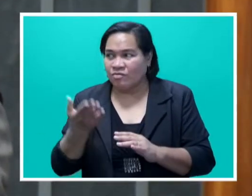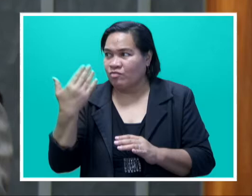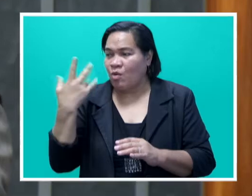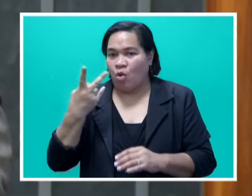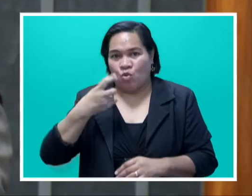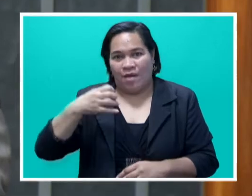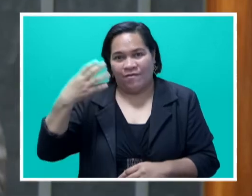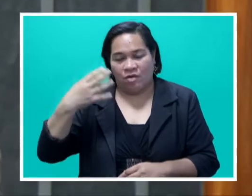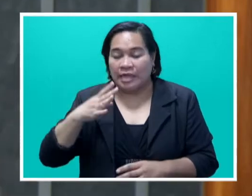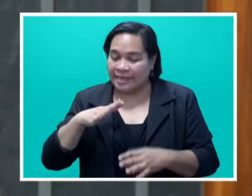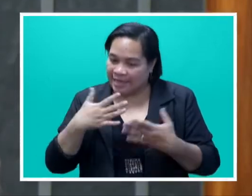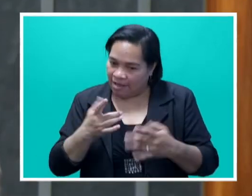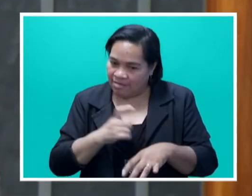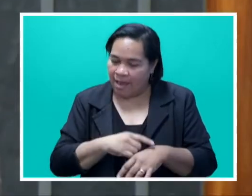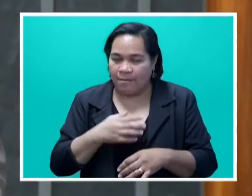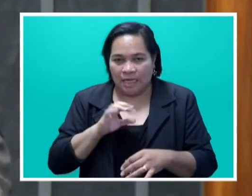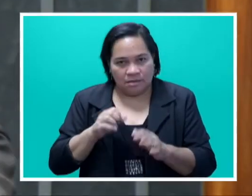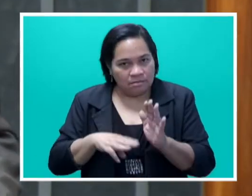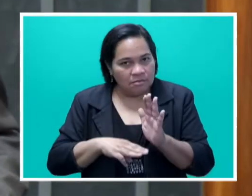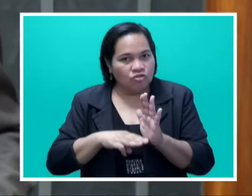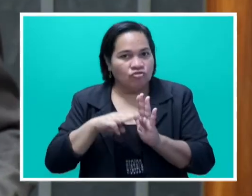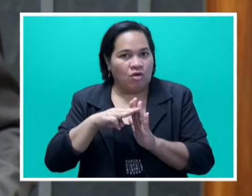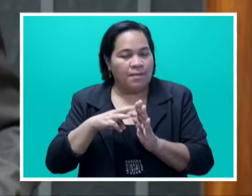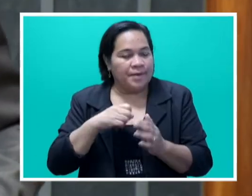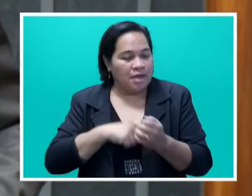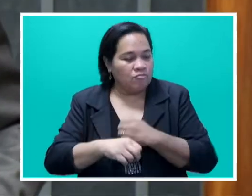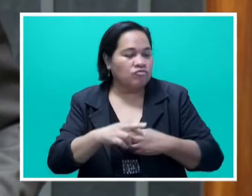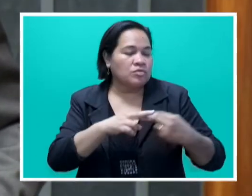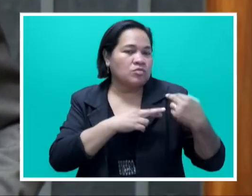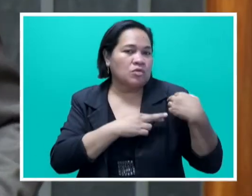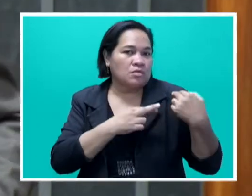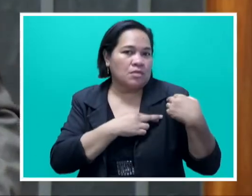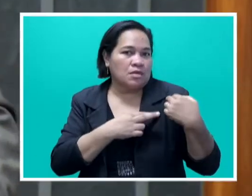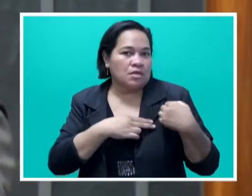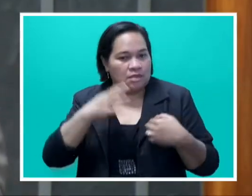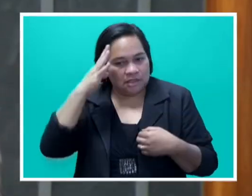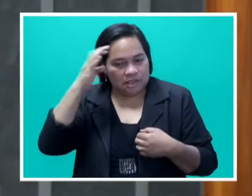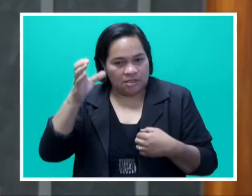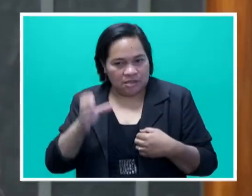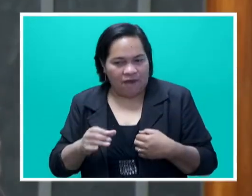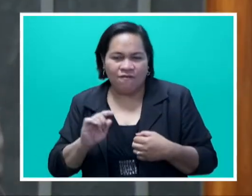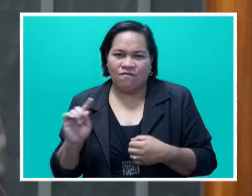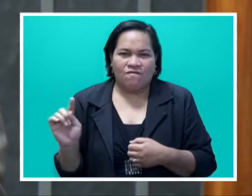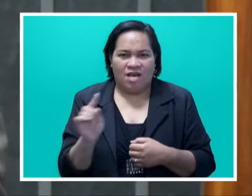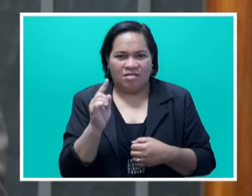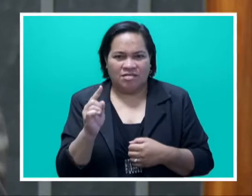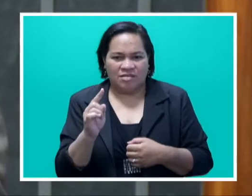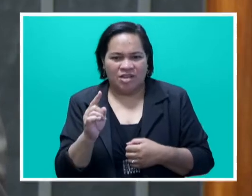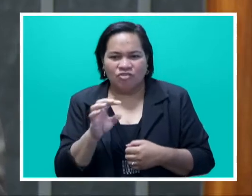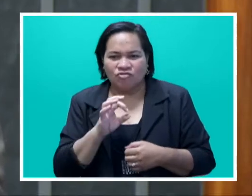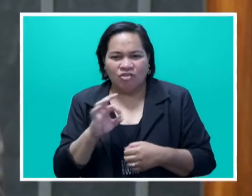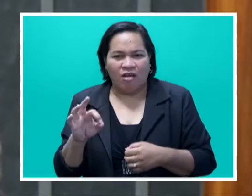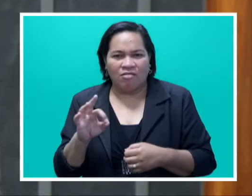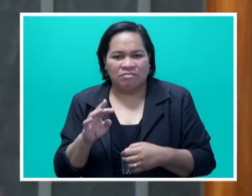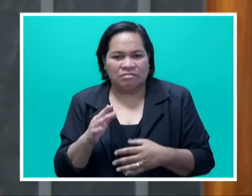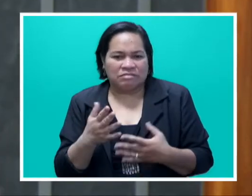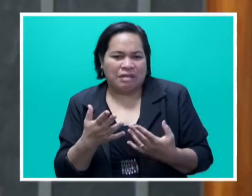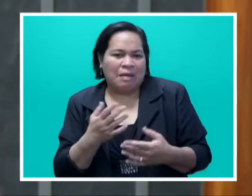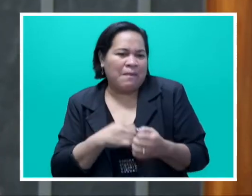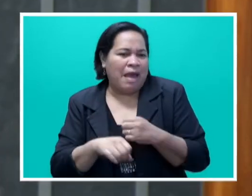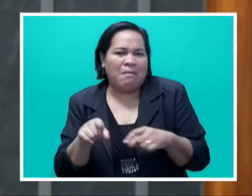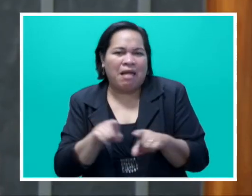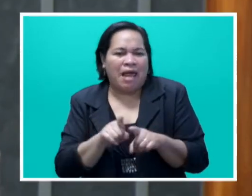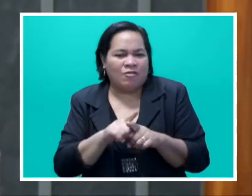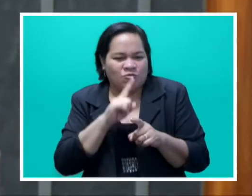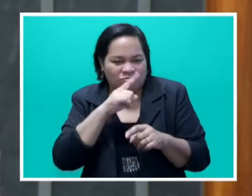that we show maturity and be responsible citizens first, rather than continue to lapse as political animals in